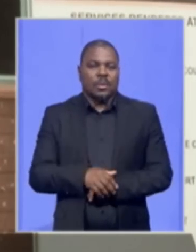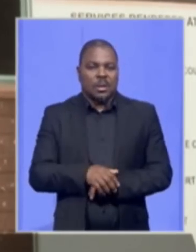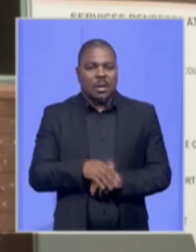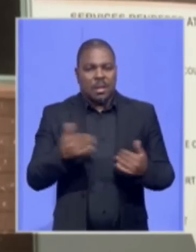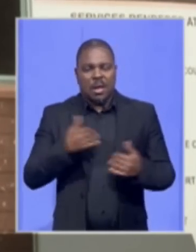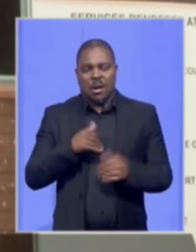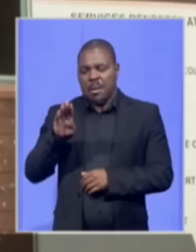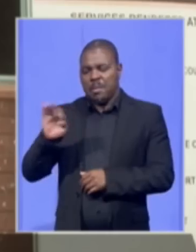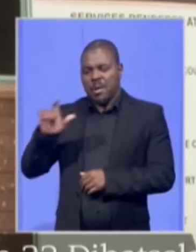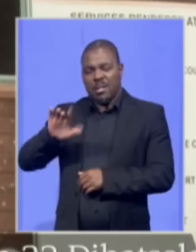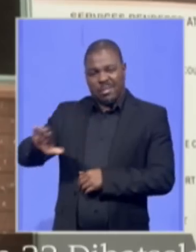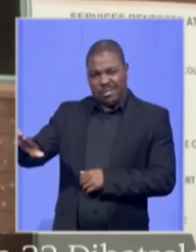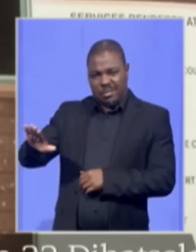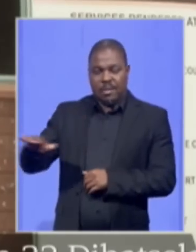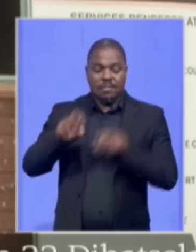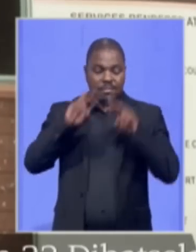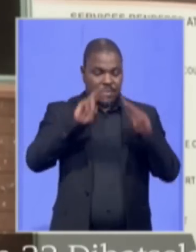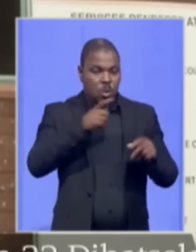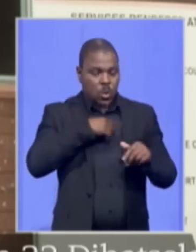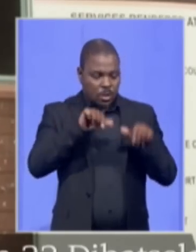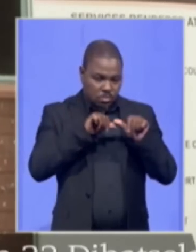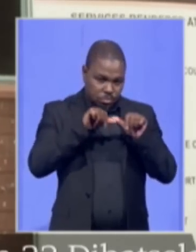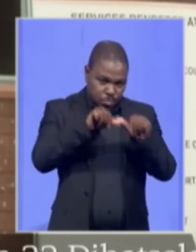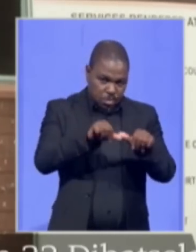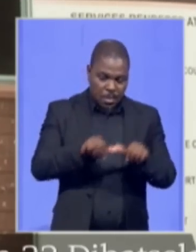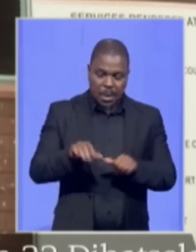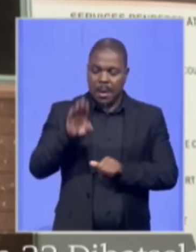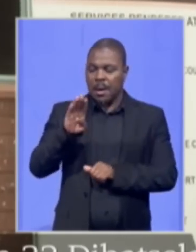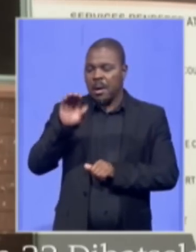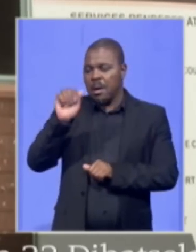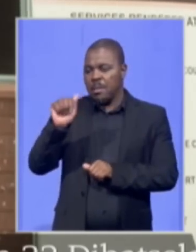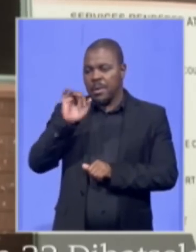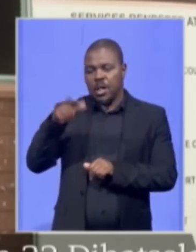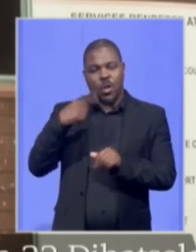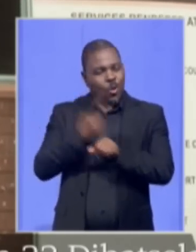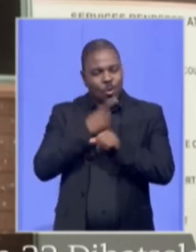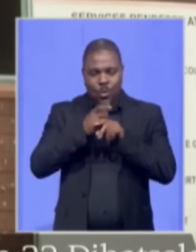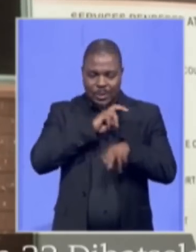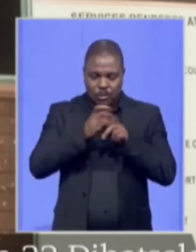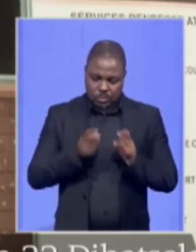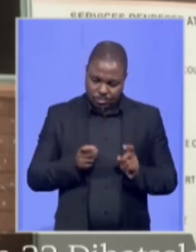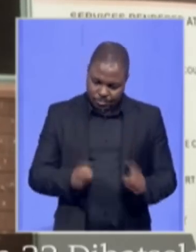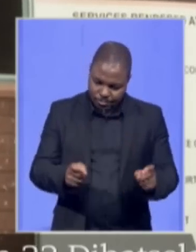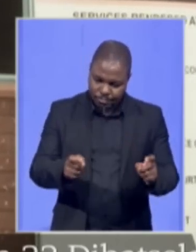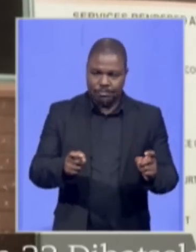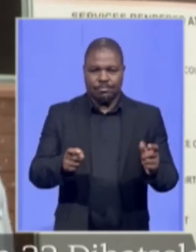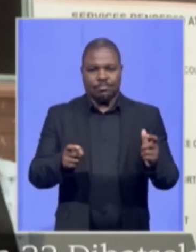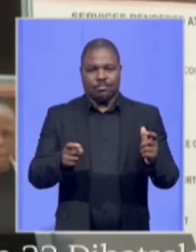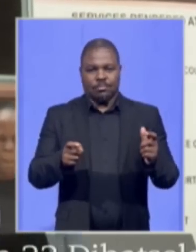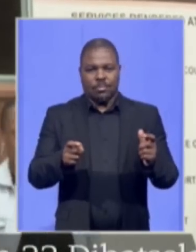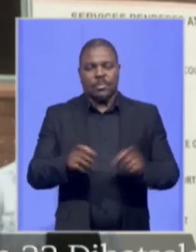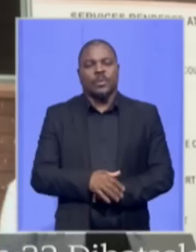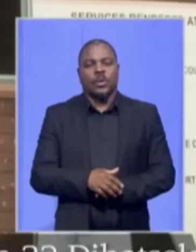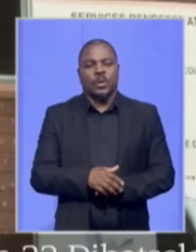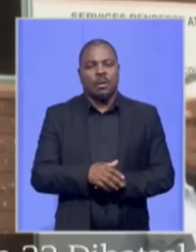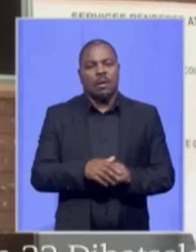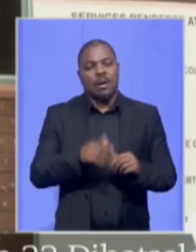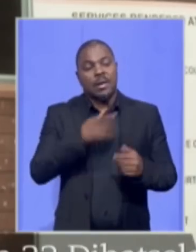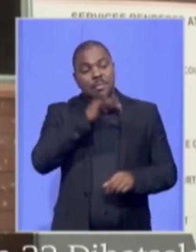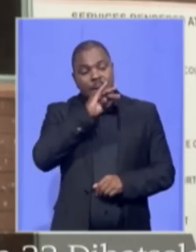further investigation. But we are proceeding with bail. Now, bail is always urgent in all circumstances. So that means